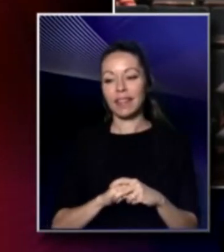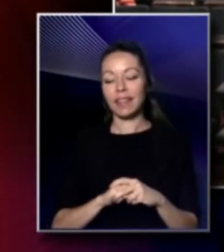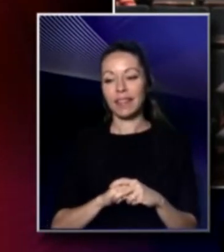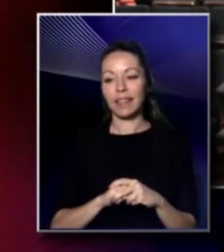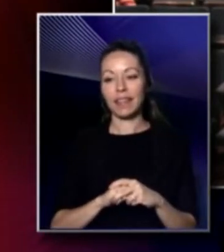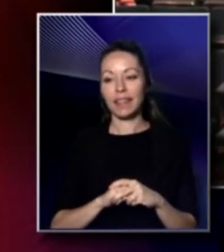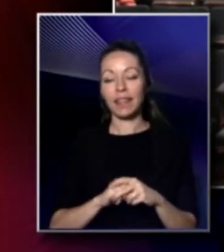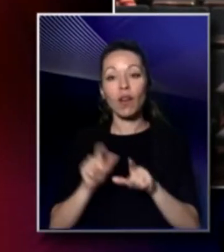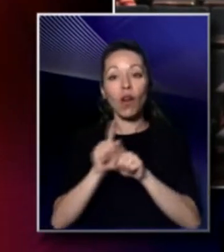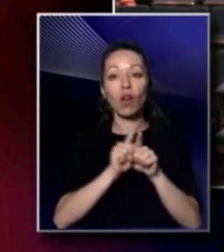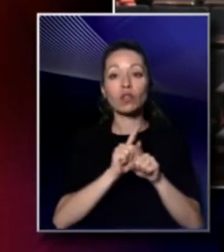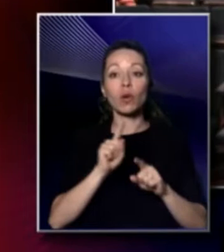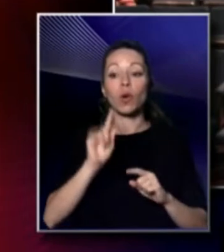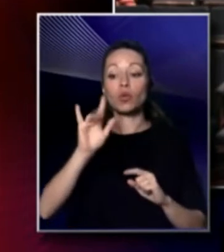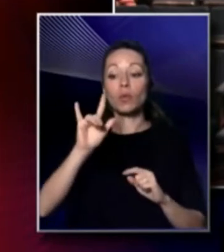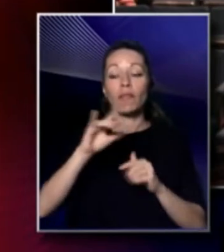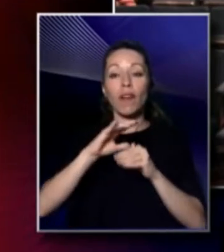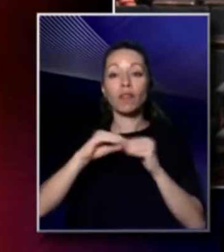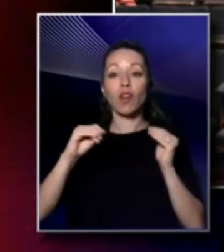a $25